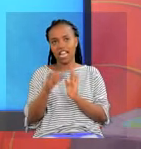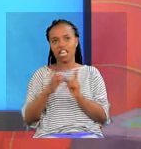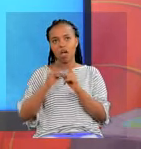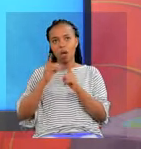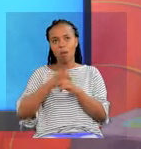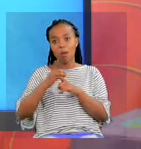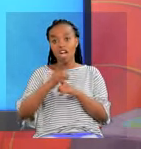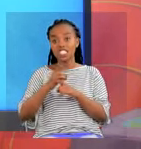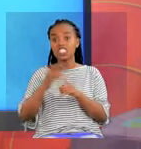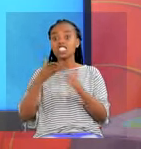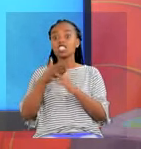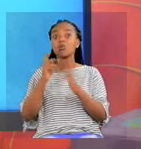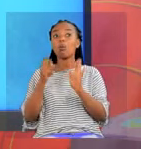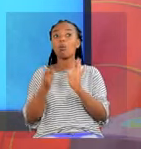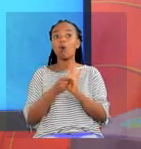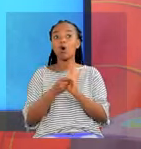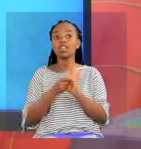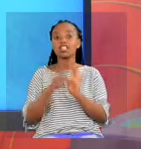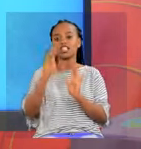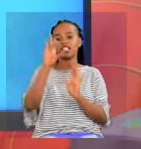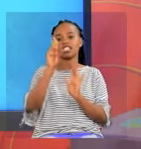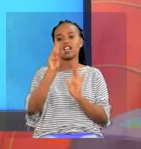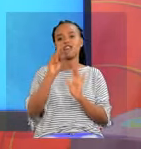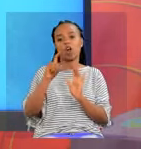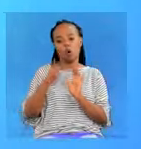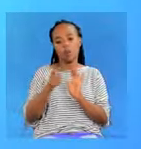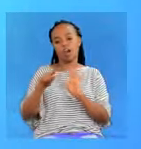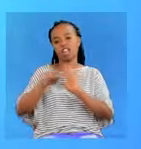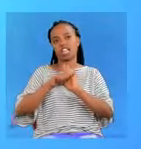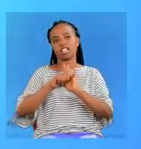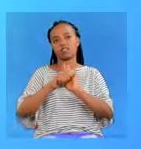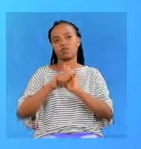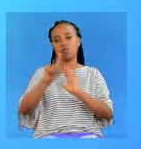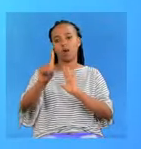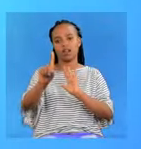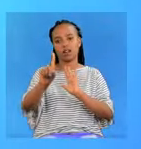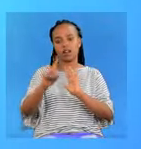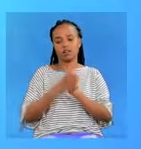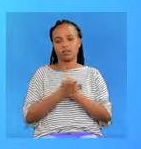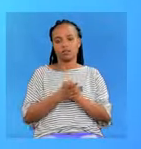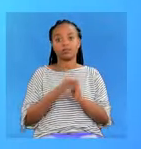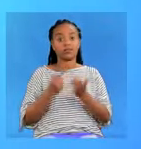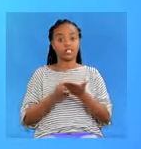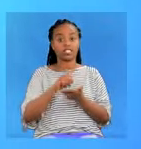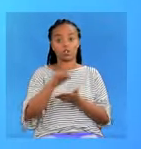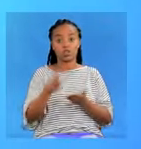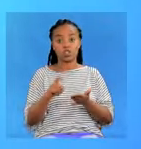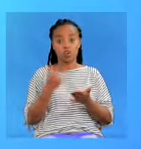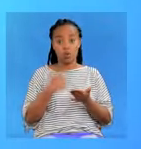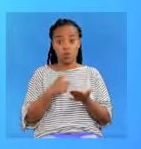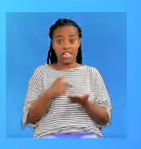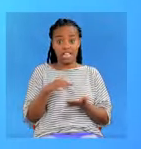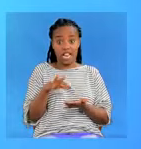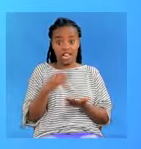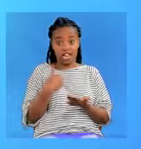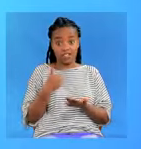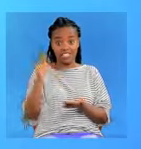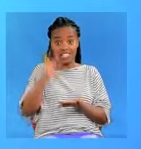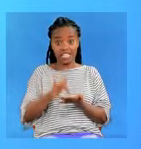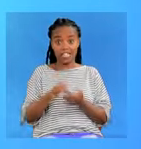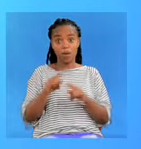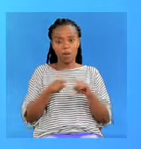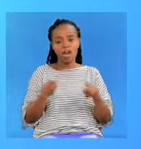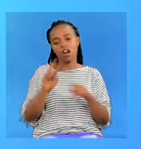through the point 7, negative 2. In this question, we have a center, but we don't